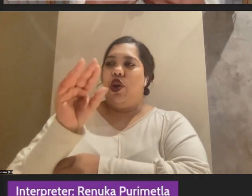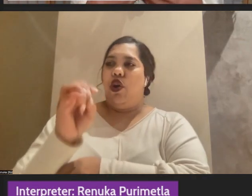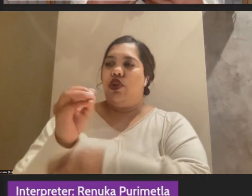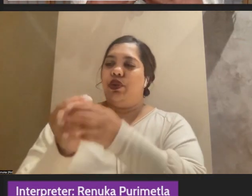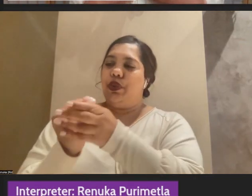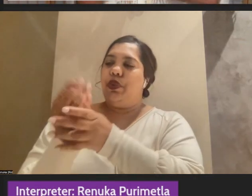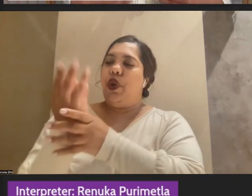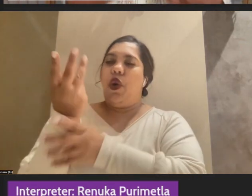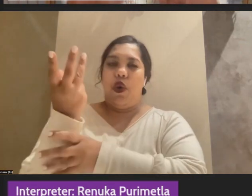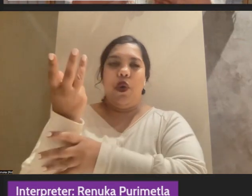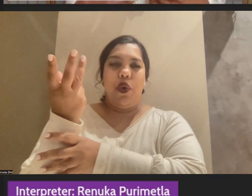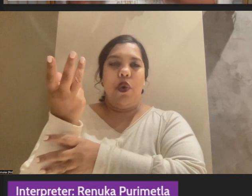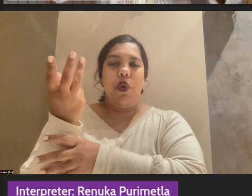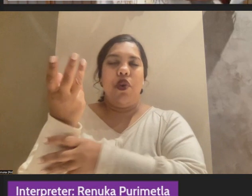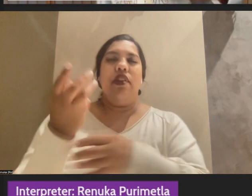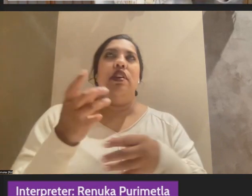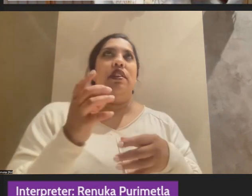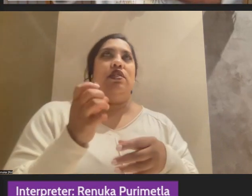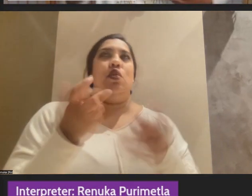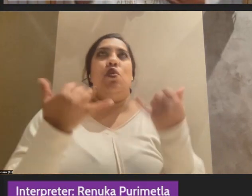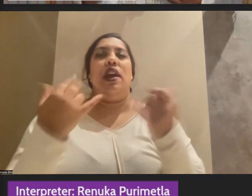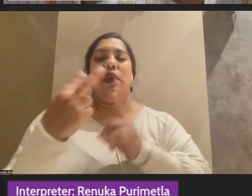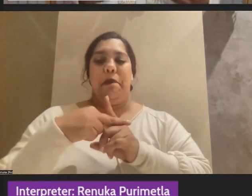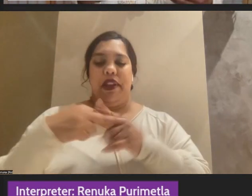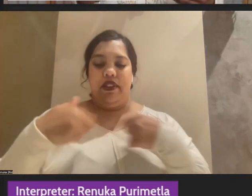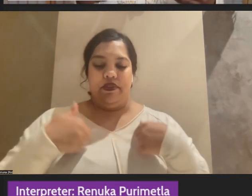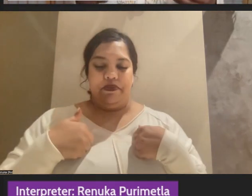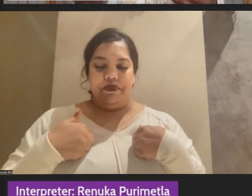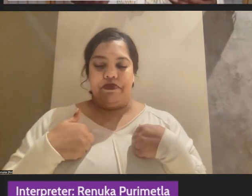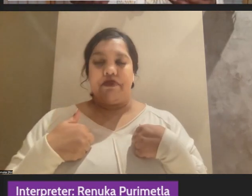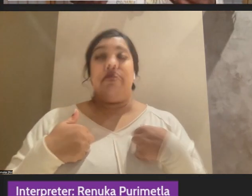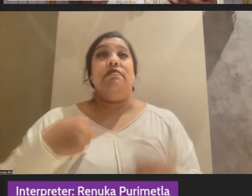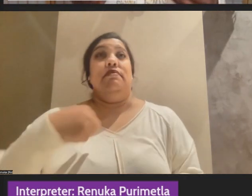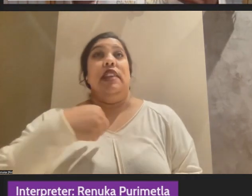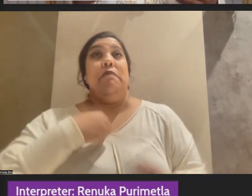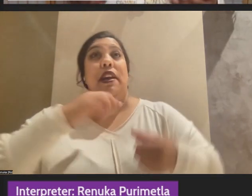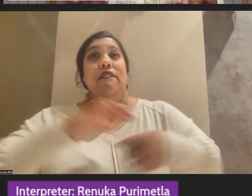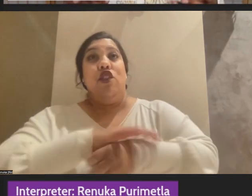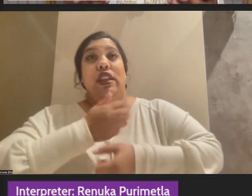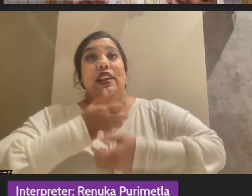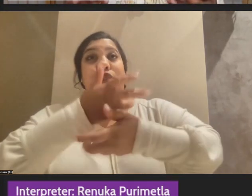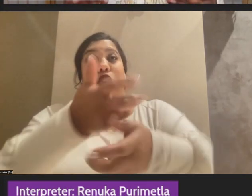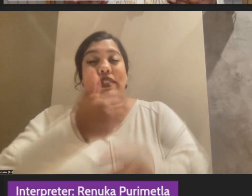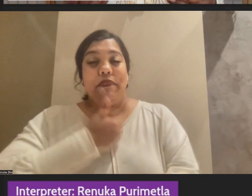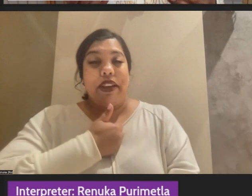Am I living in such a way that I am fully expressing myself as the